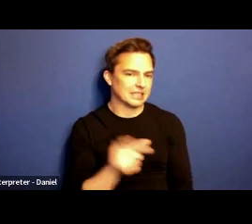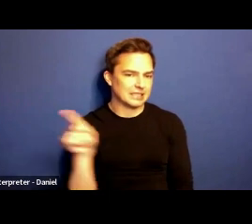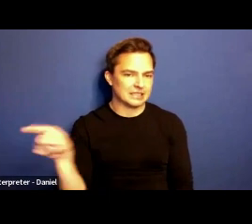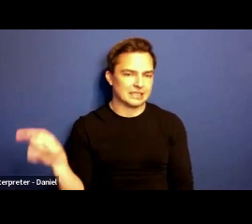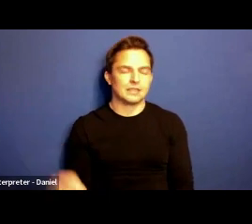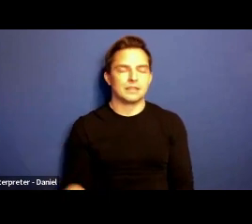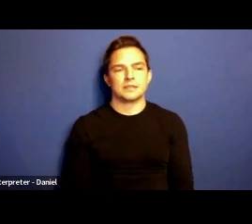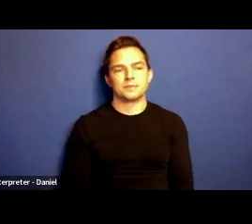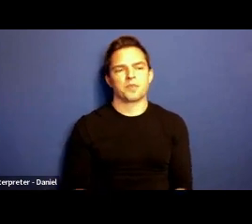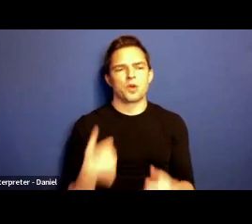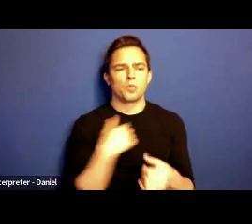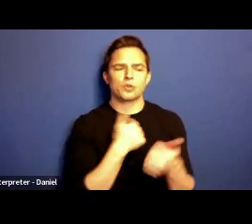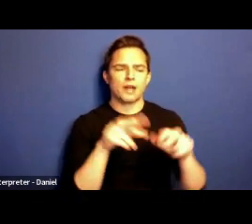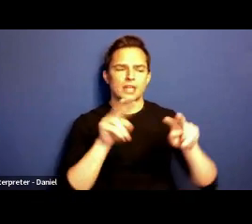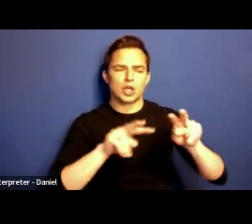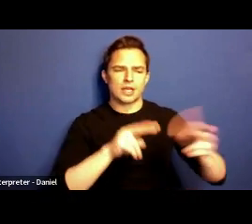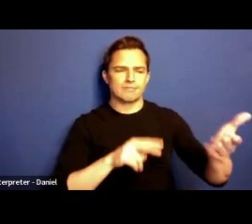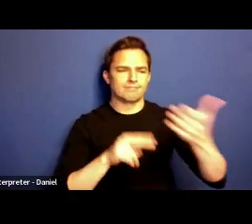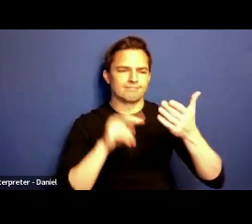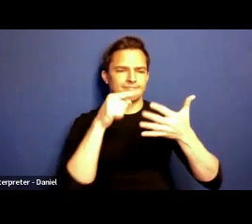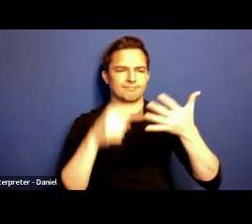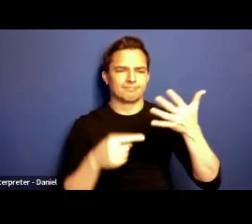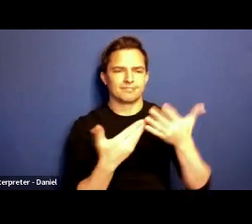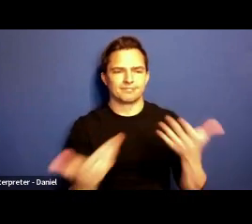going to try and look at today.